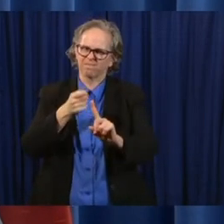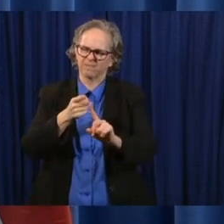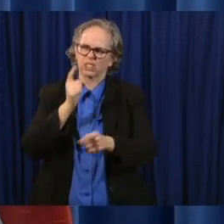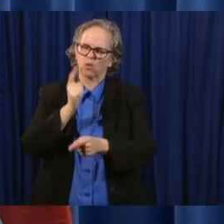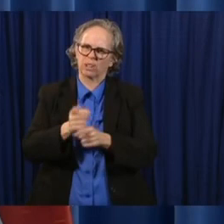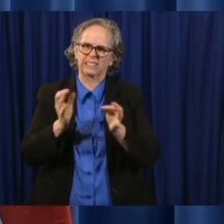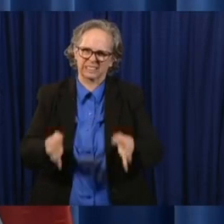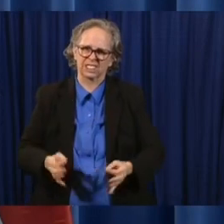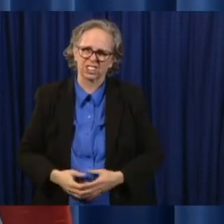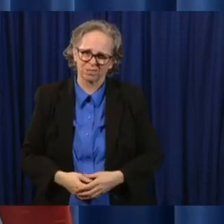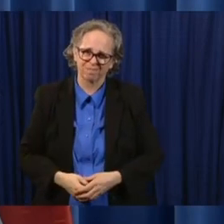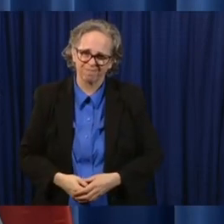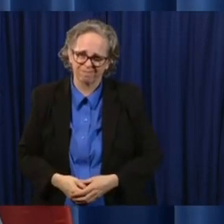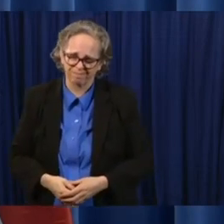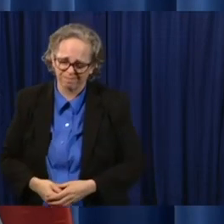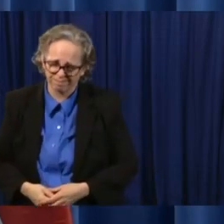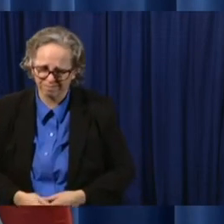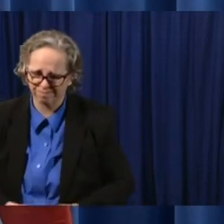Governor.